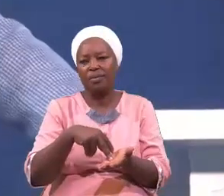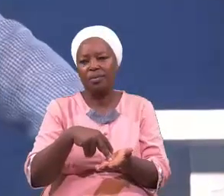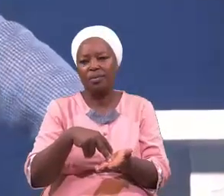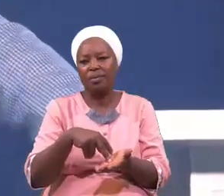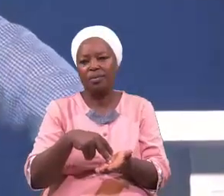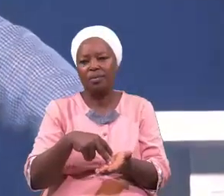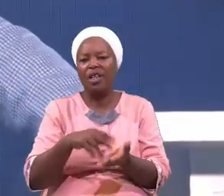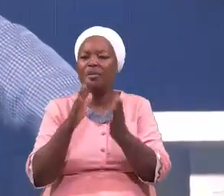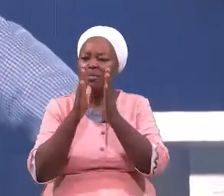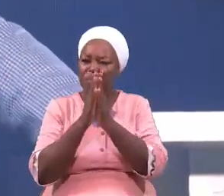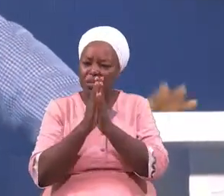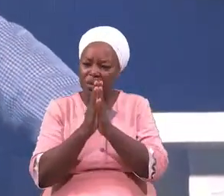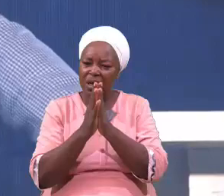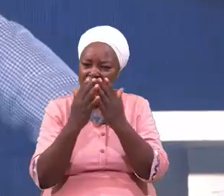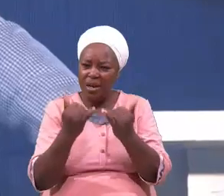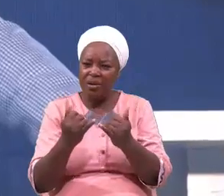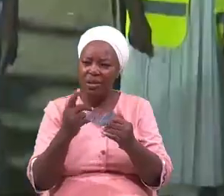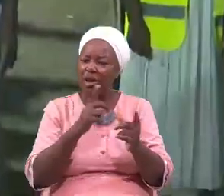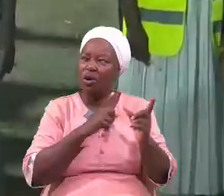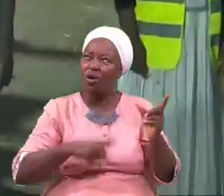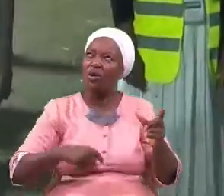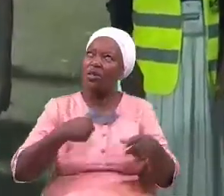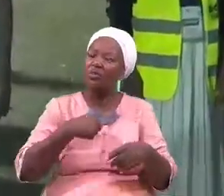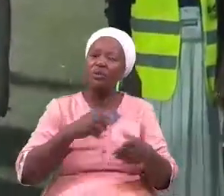Tell the Lord, Lord, I believe.